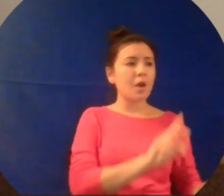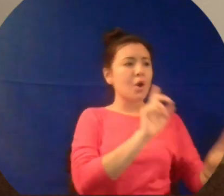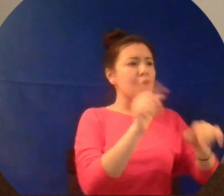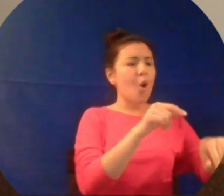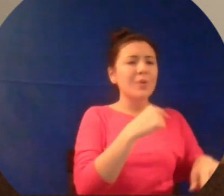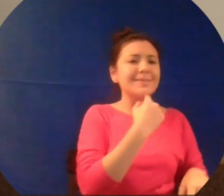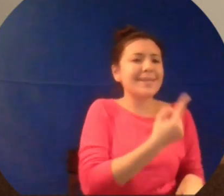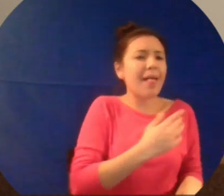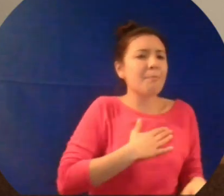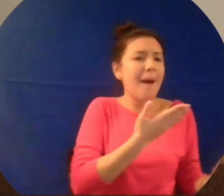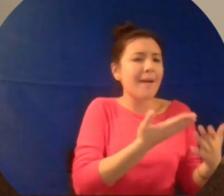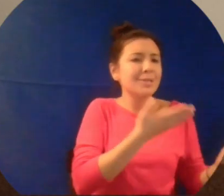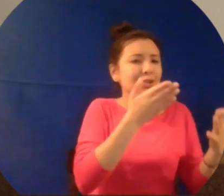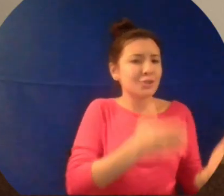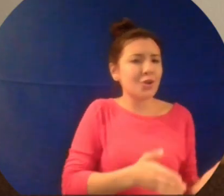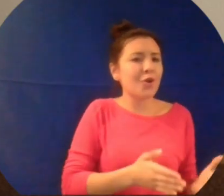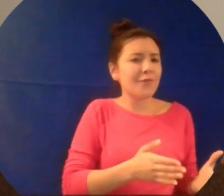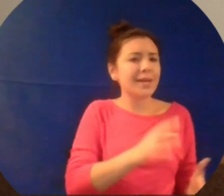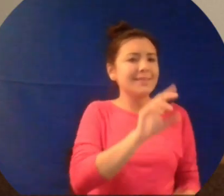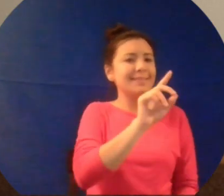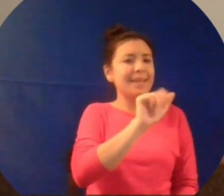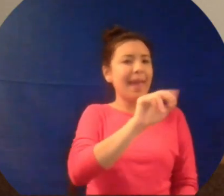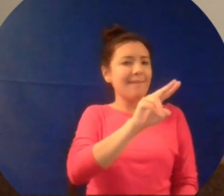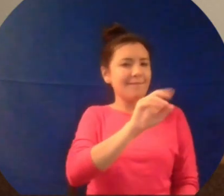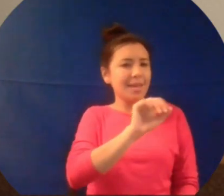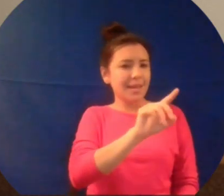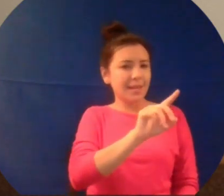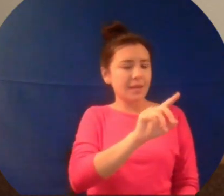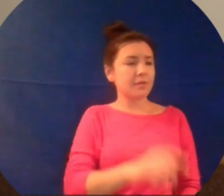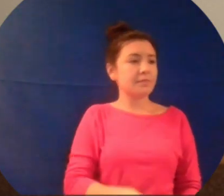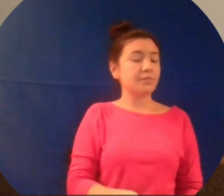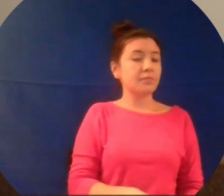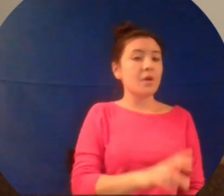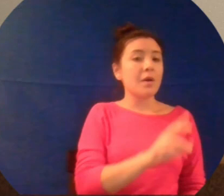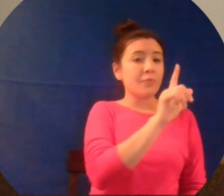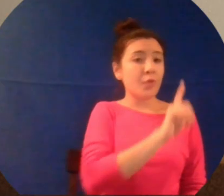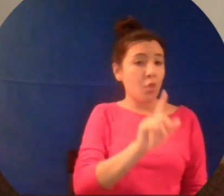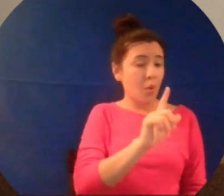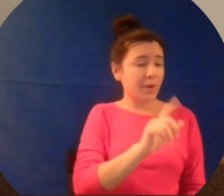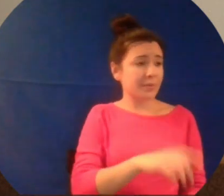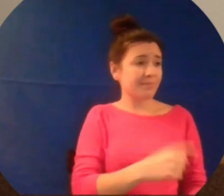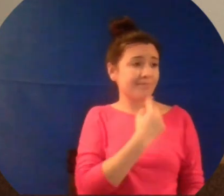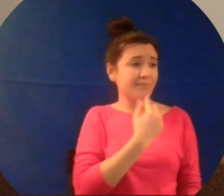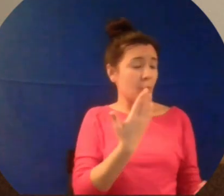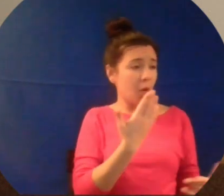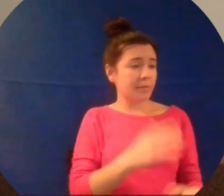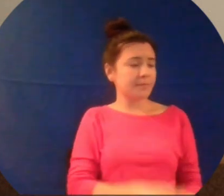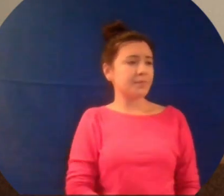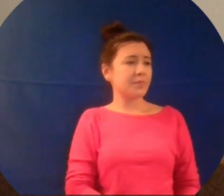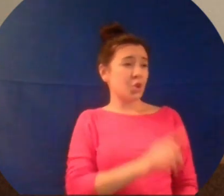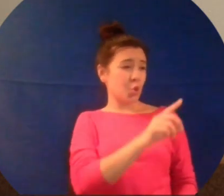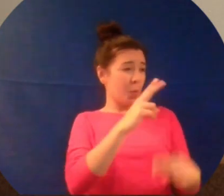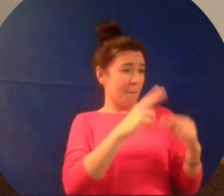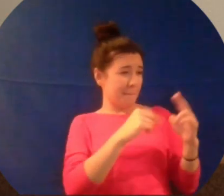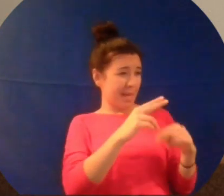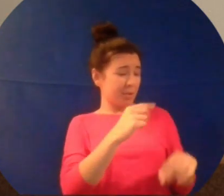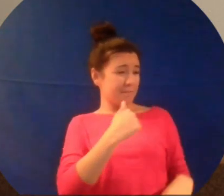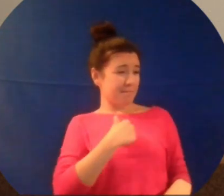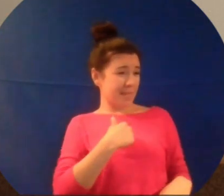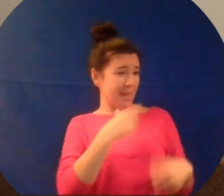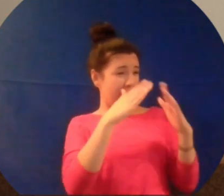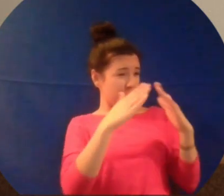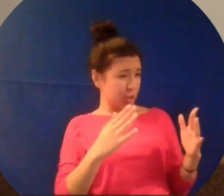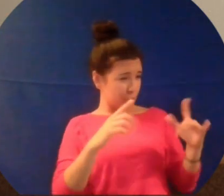my servant David, thus says the Lord, should you build me a house to dwell